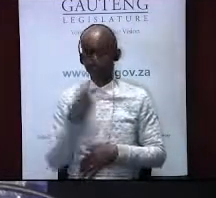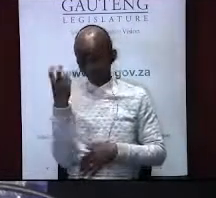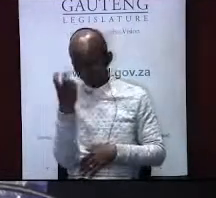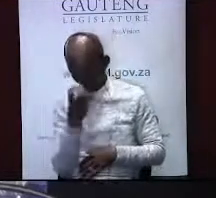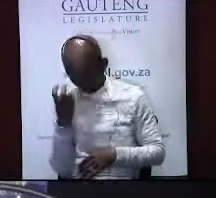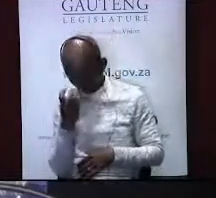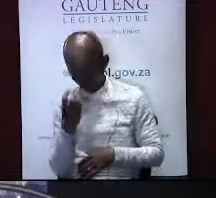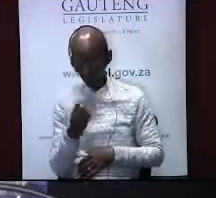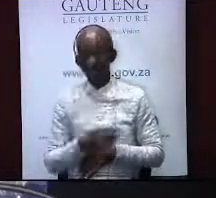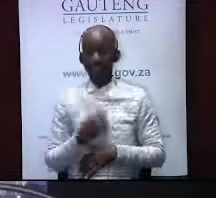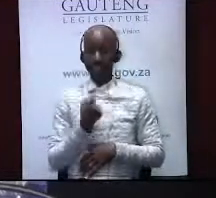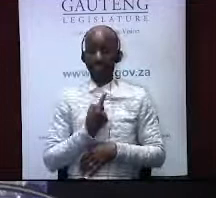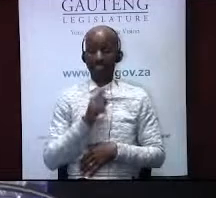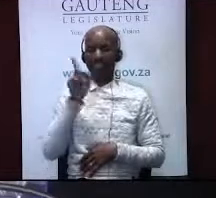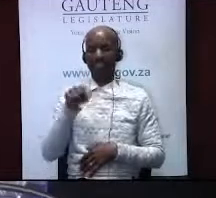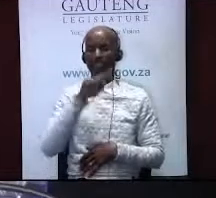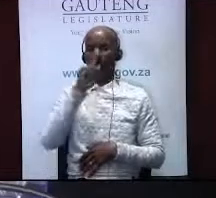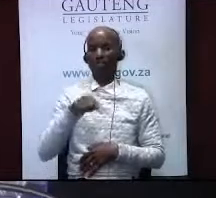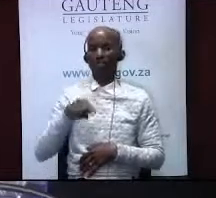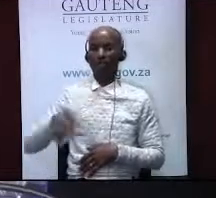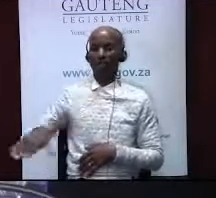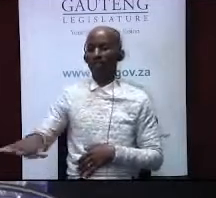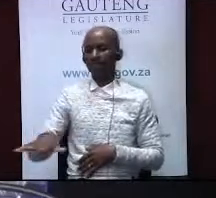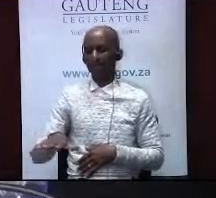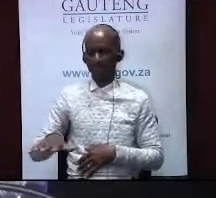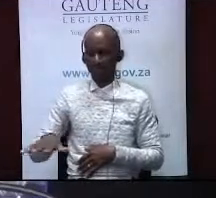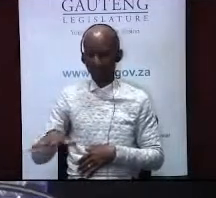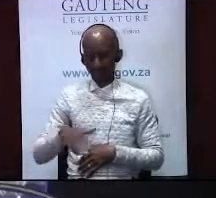Roipandela living in wrong places.